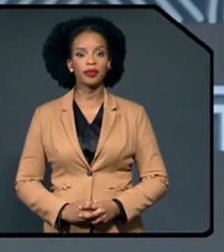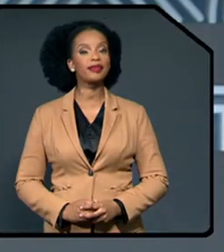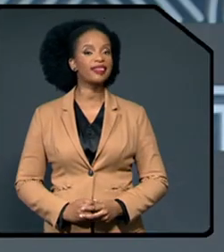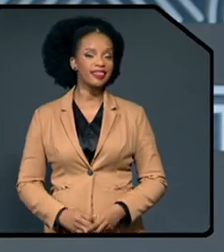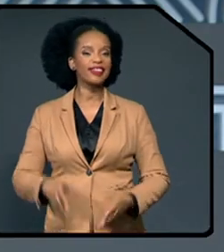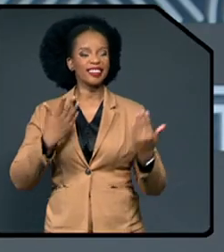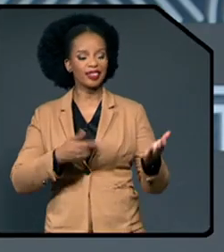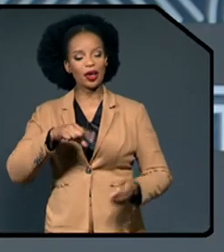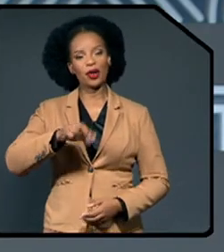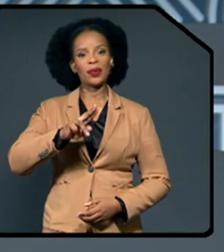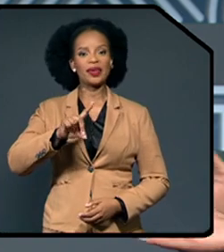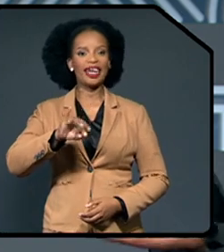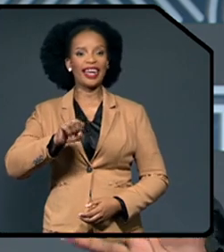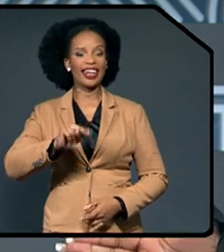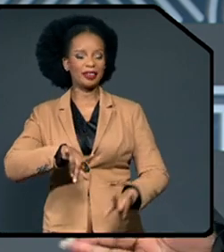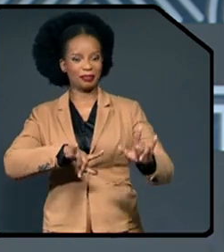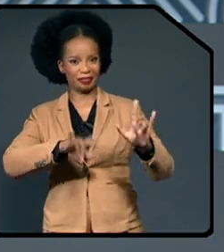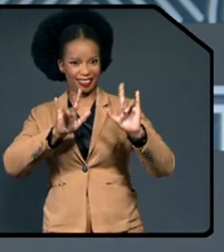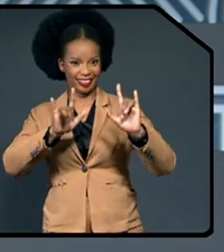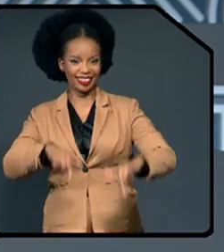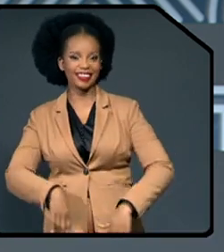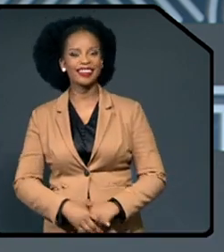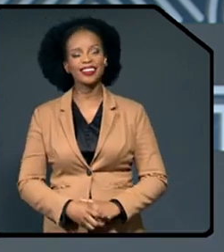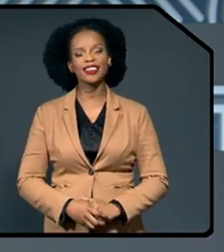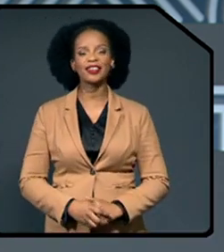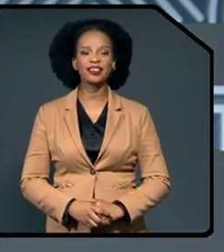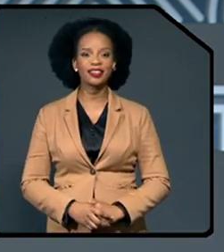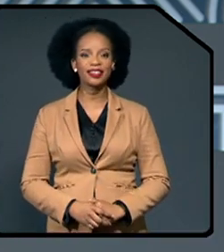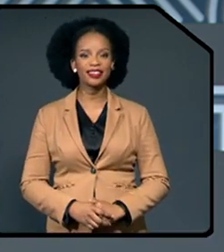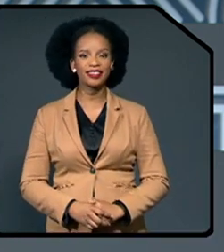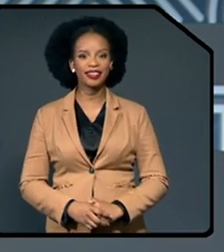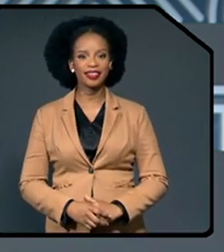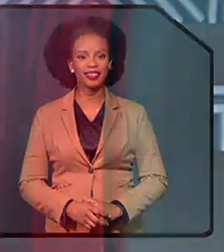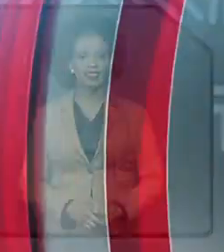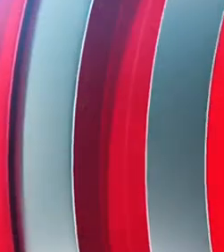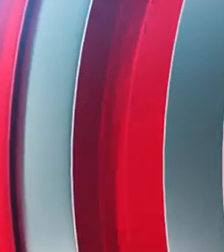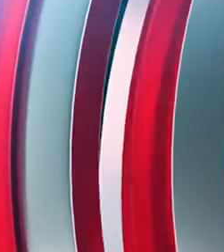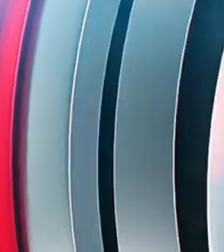Bethuna ndikuqhudele ingozi umamvela ndikuthanda kangaka xa silemyawuli.